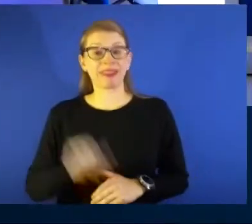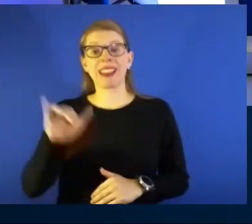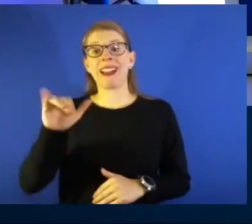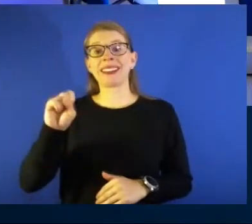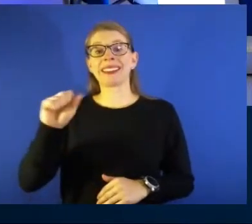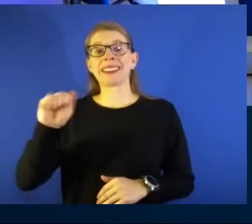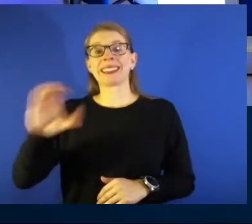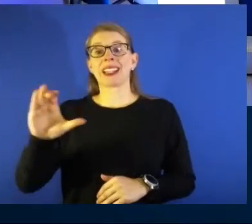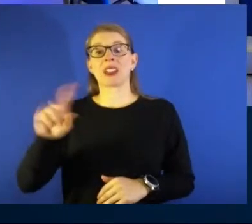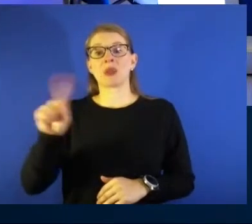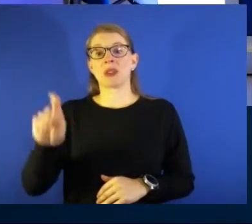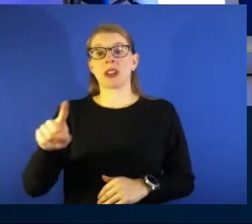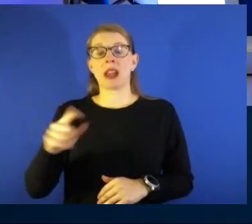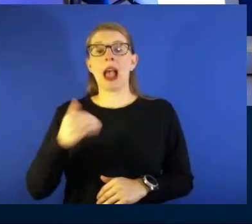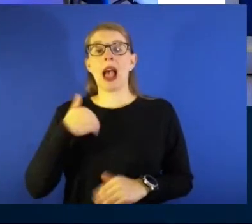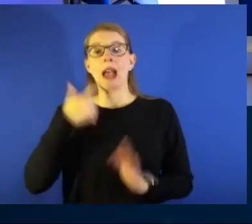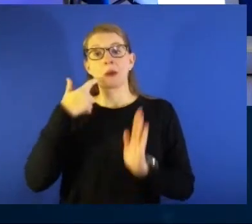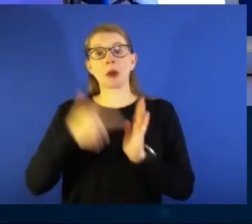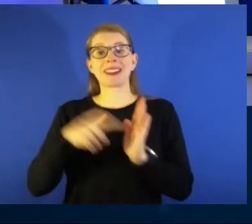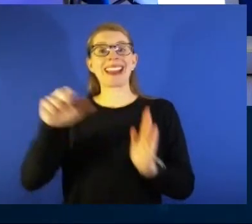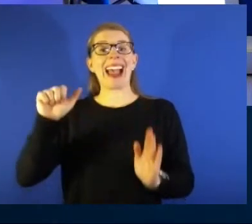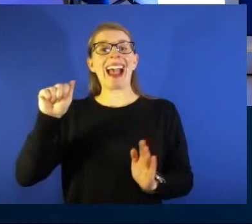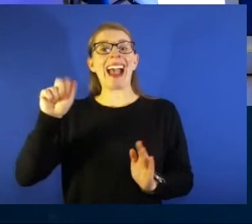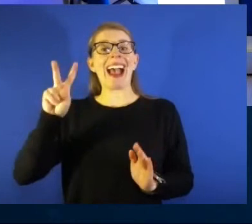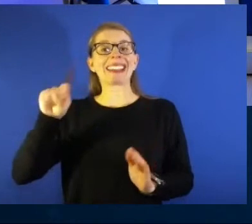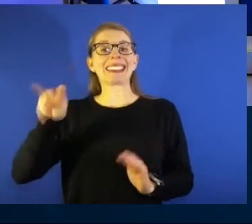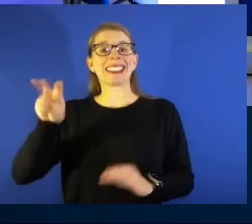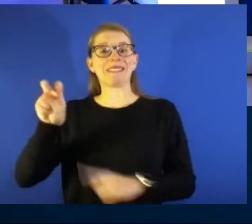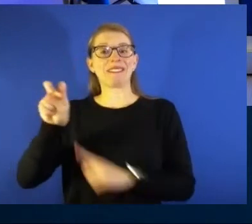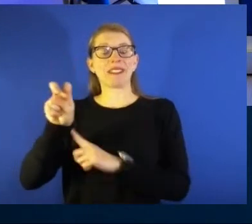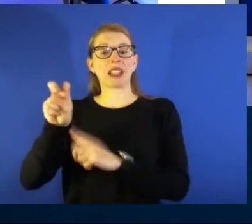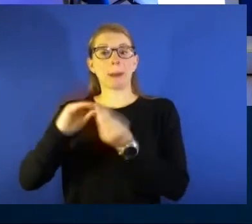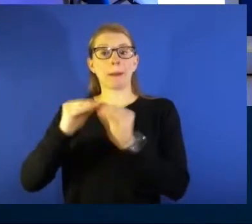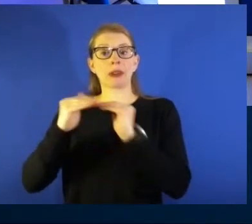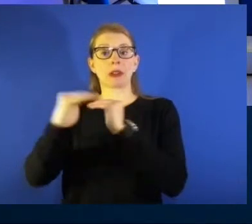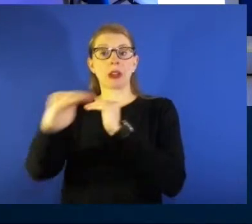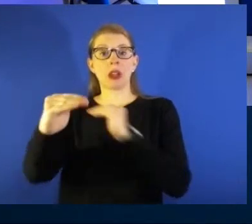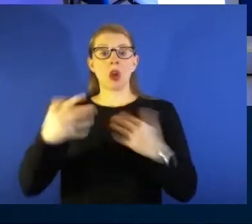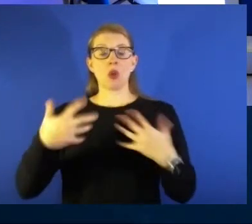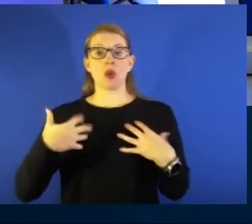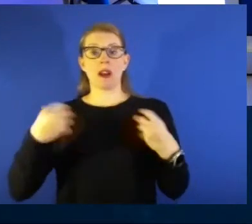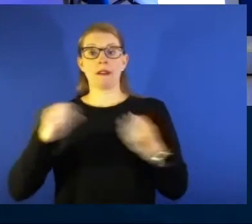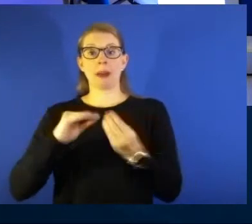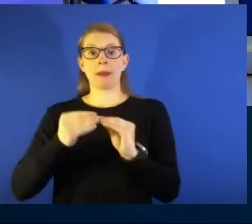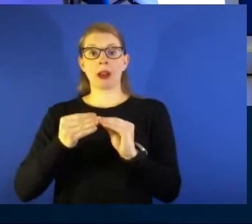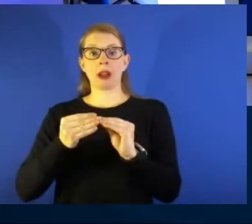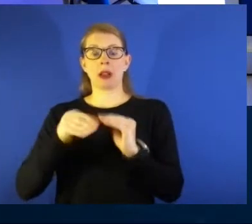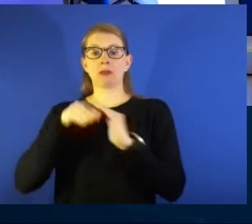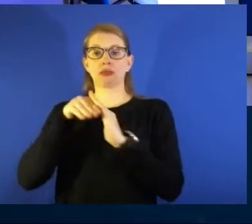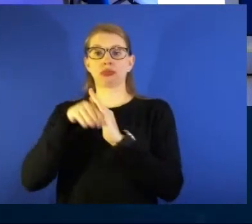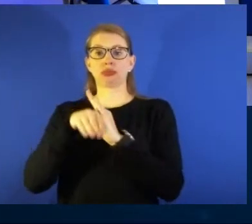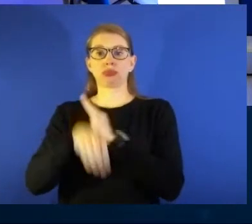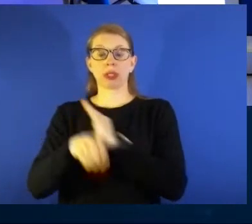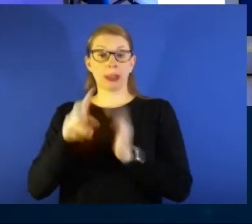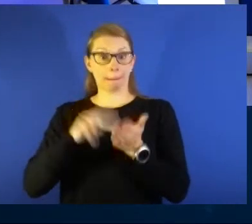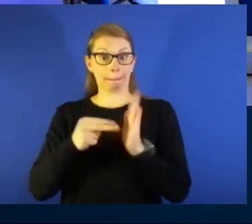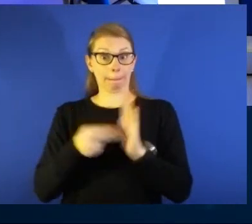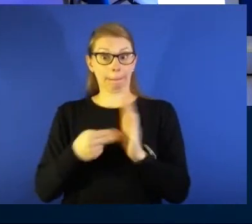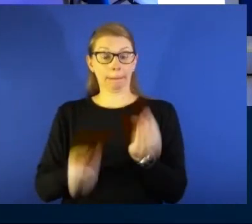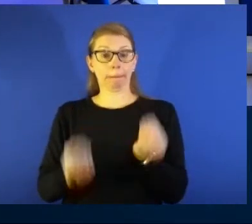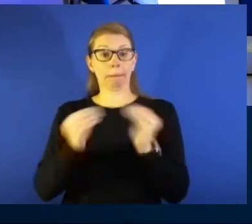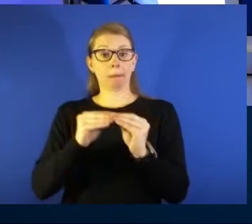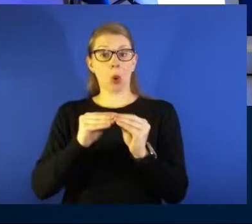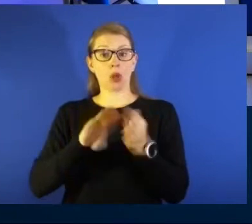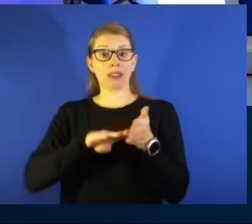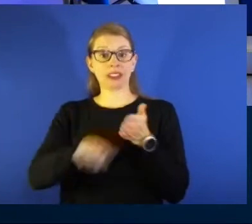I've noticed that the active infection numbers are remaining steady while the recovery numbers appear to be on the decline. Does that mean there have been more